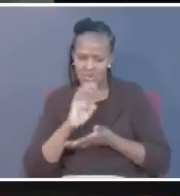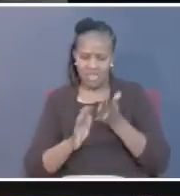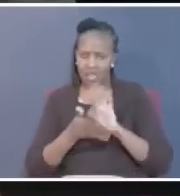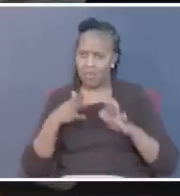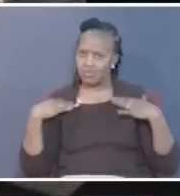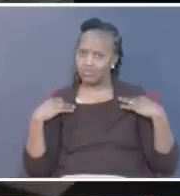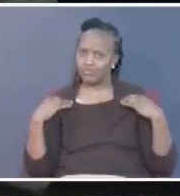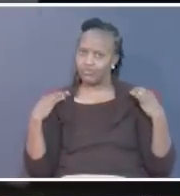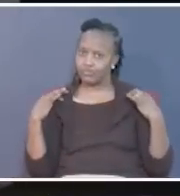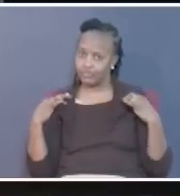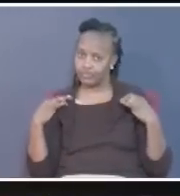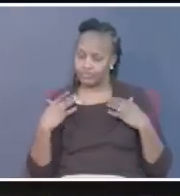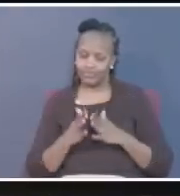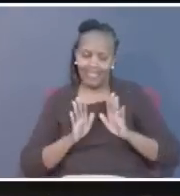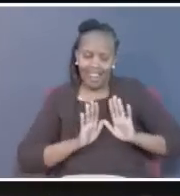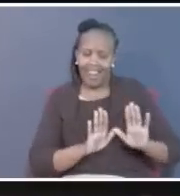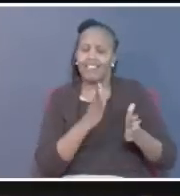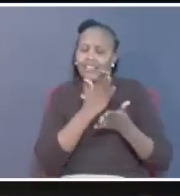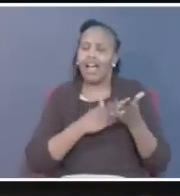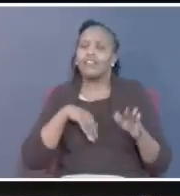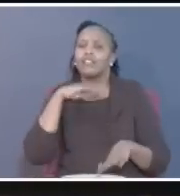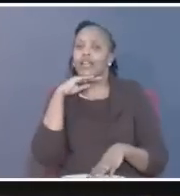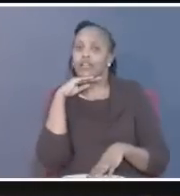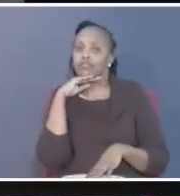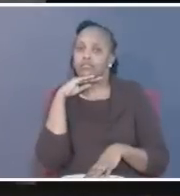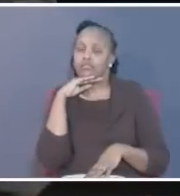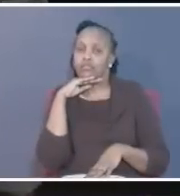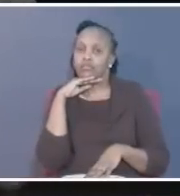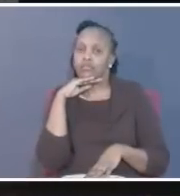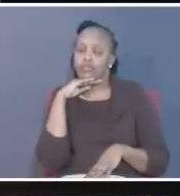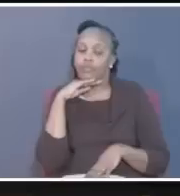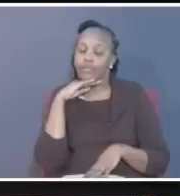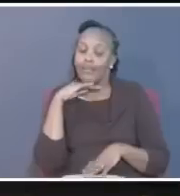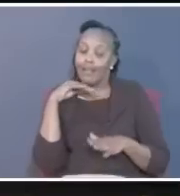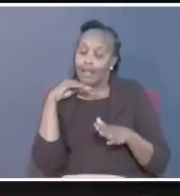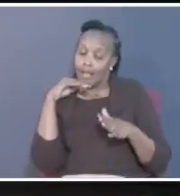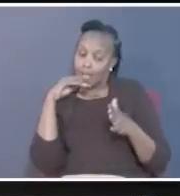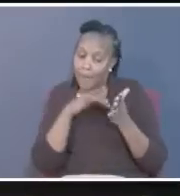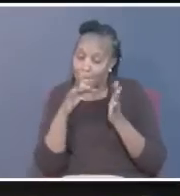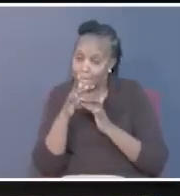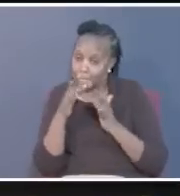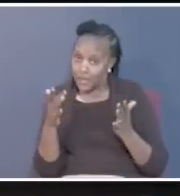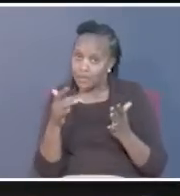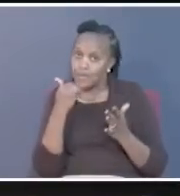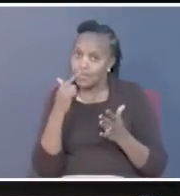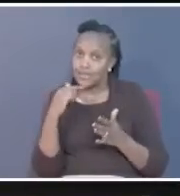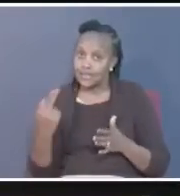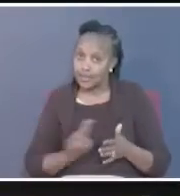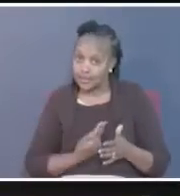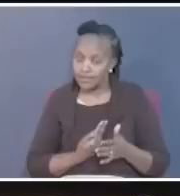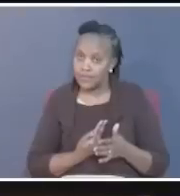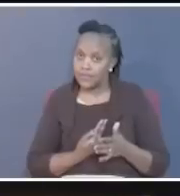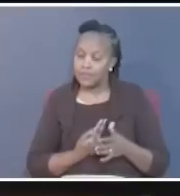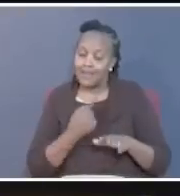beaten and left half dead lying on the road, the text records in verse 31 that when